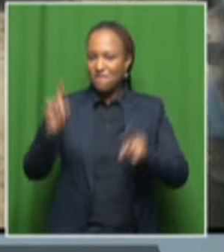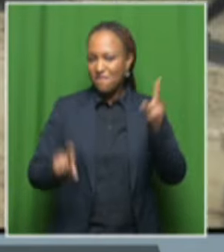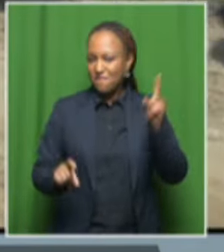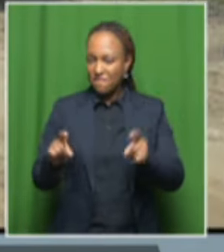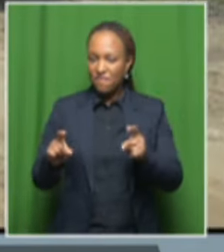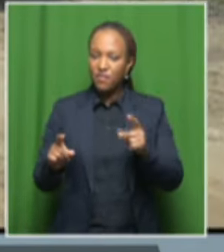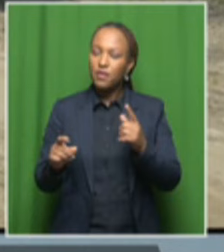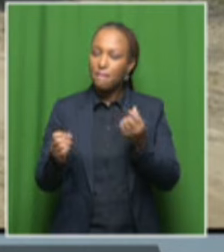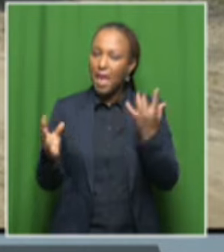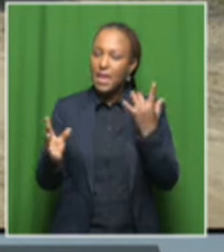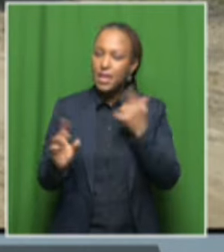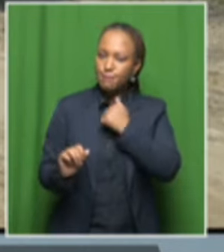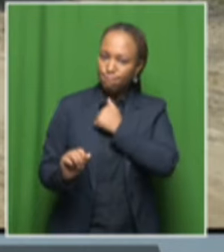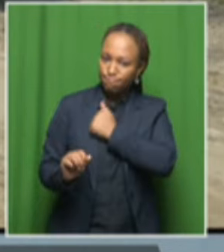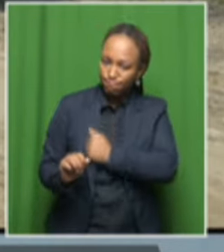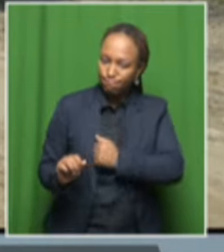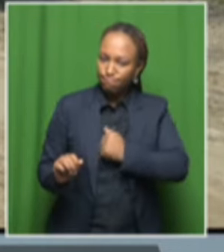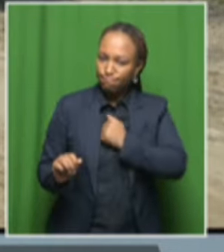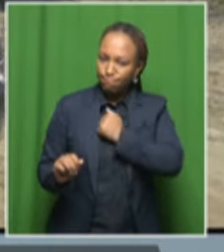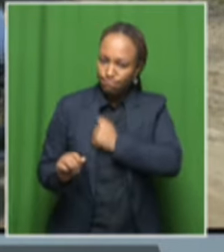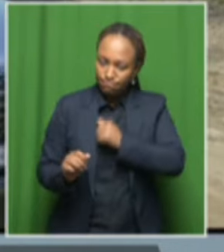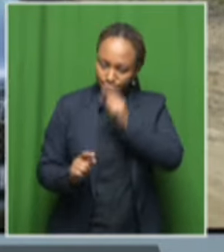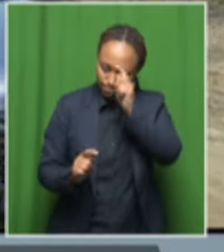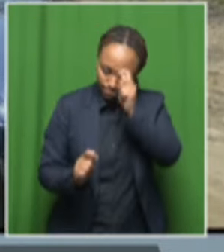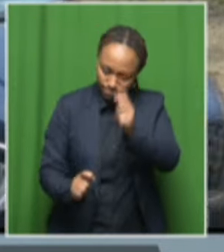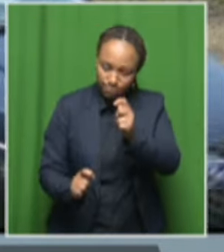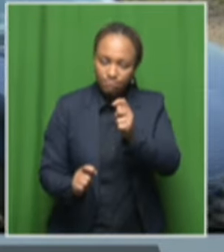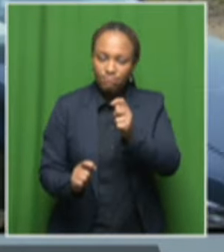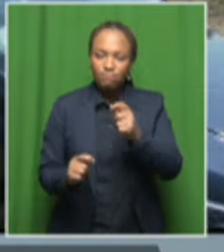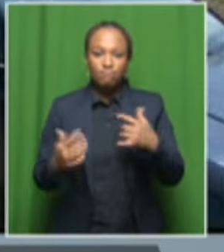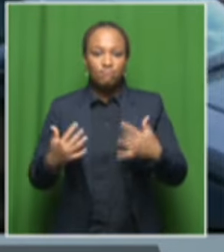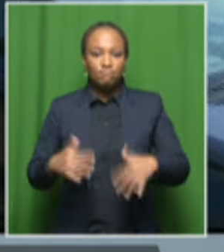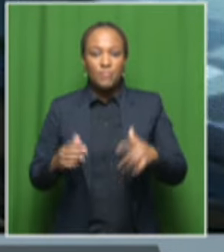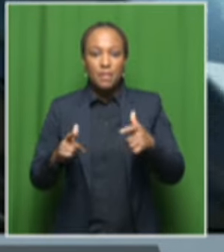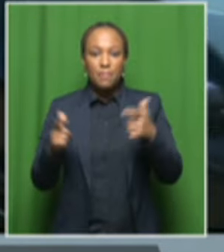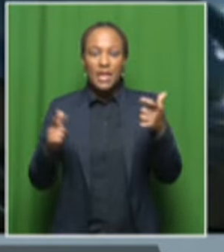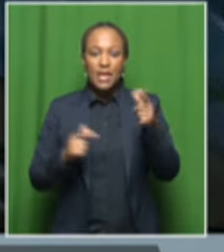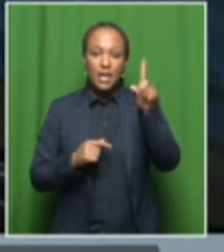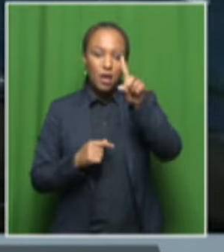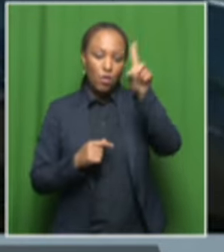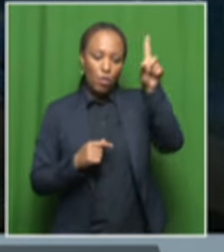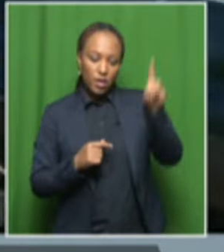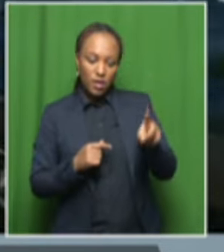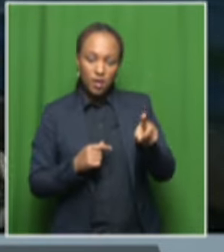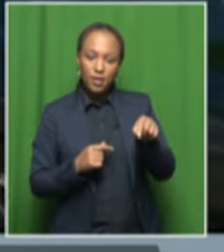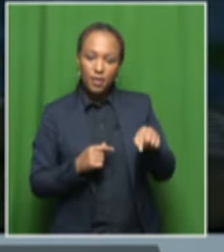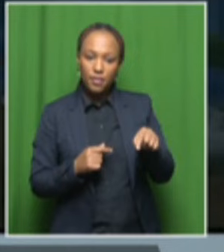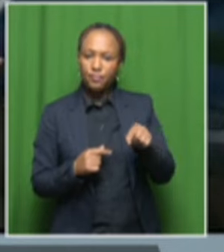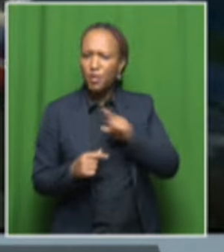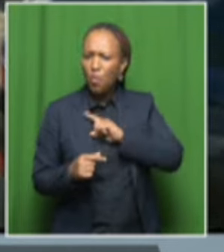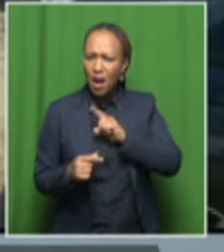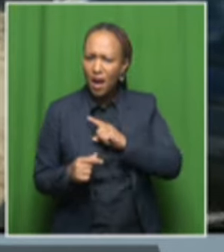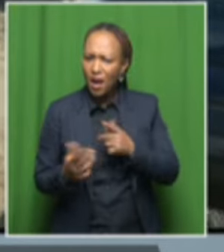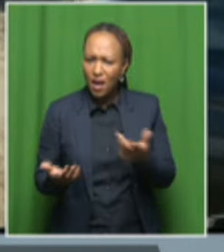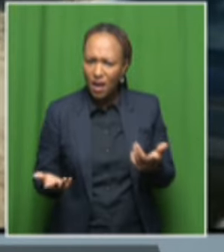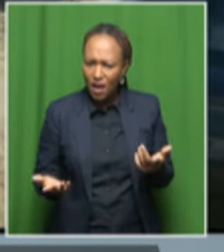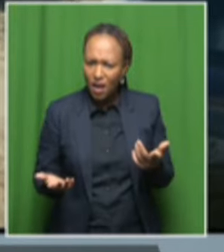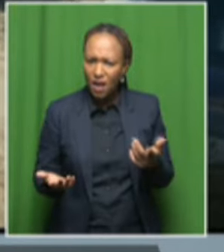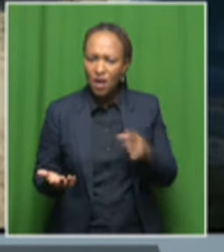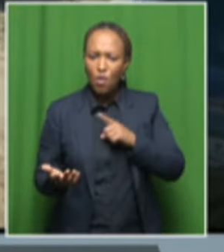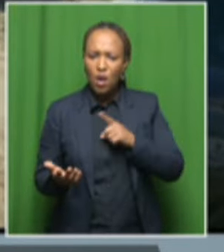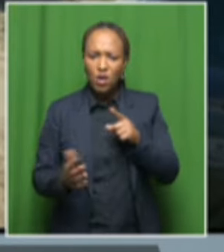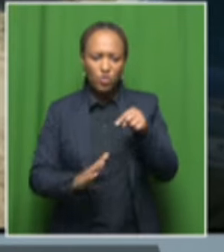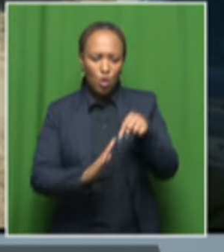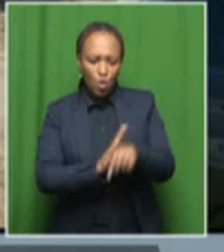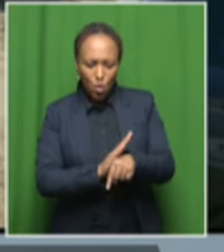tributes. But perhaps still left with a huge question mark. Why did we have to lose you